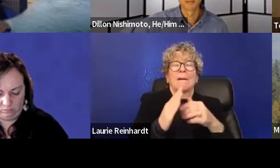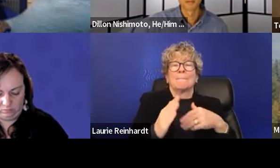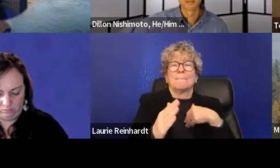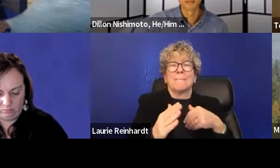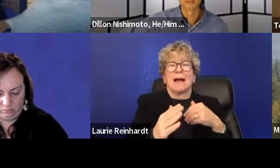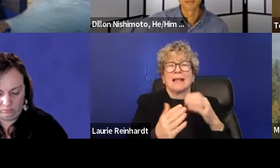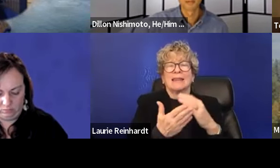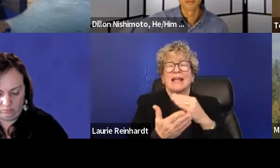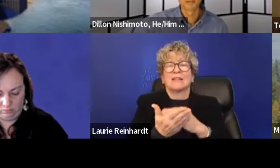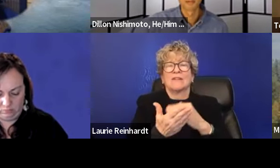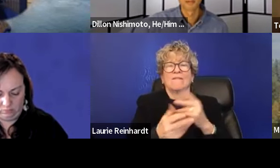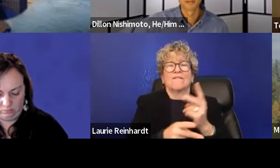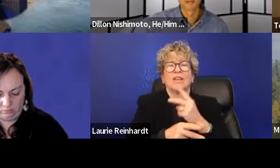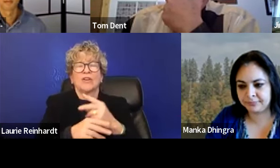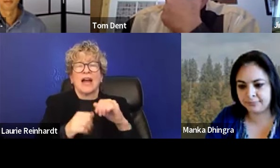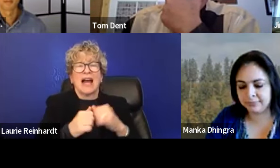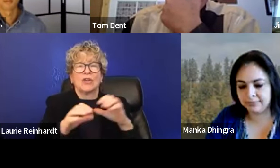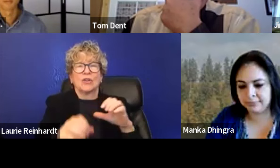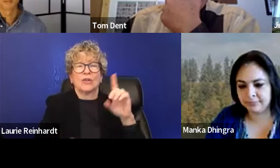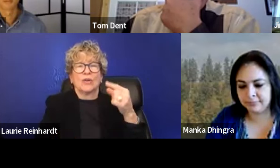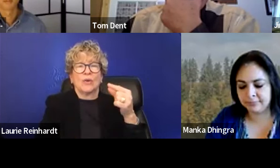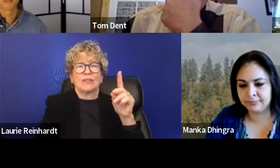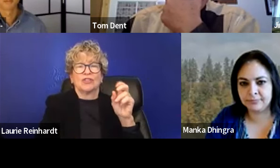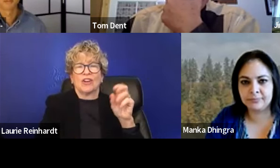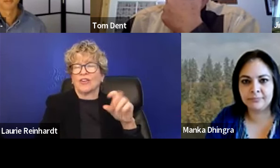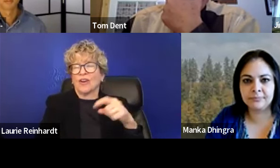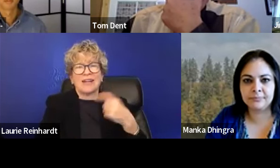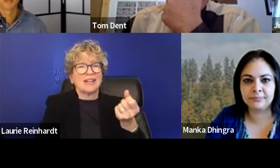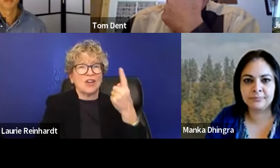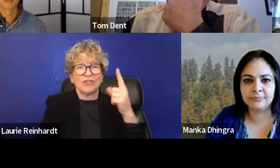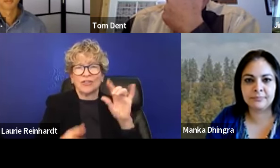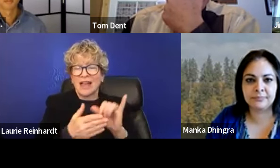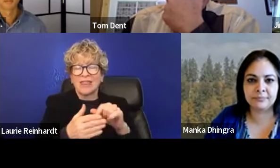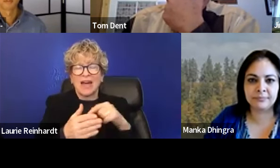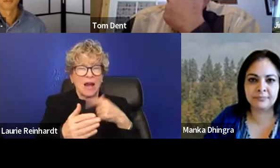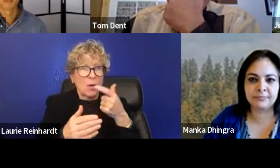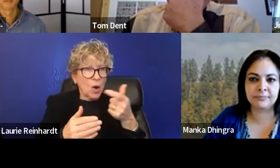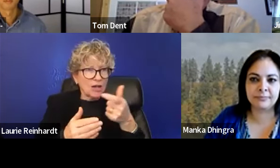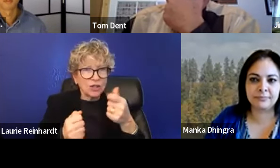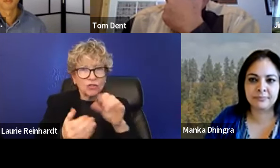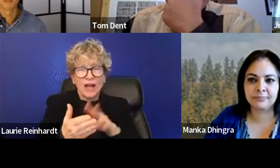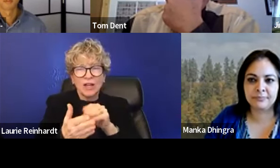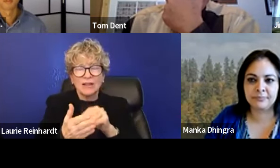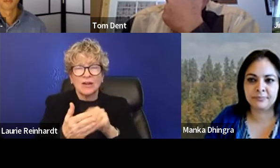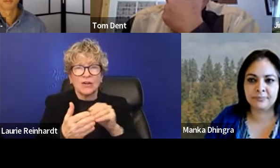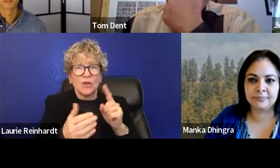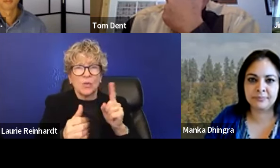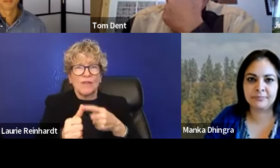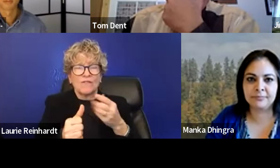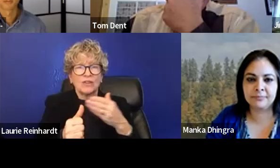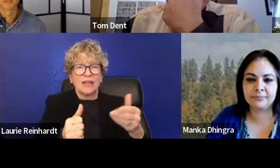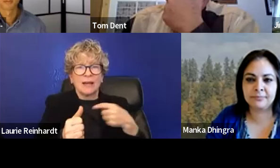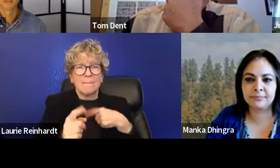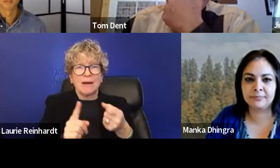I never really understood gender differences, so I watched and I tried to learn. One of the first lessons I remember about gender variance happened